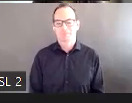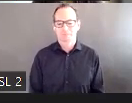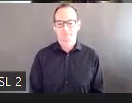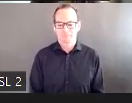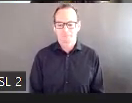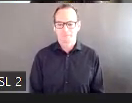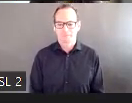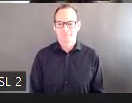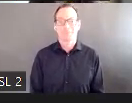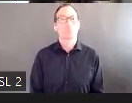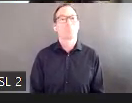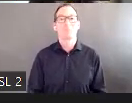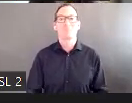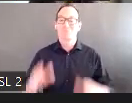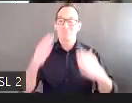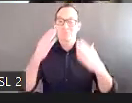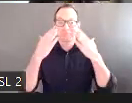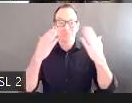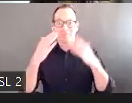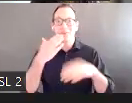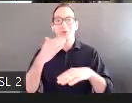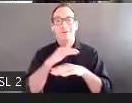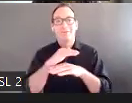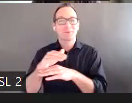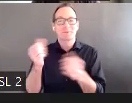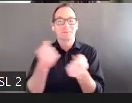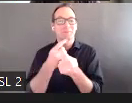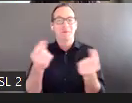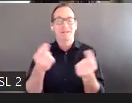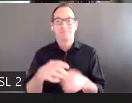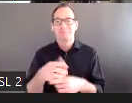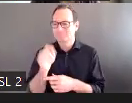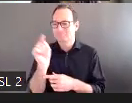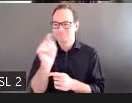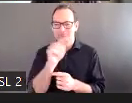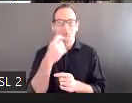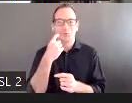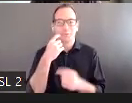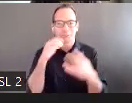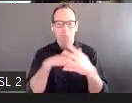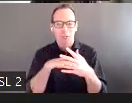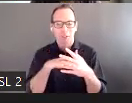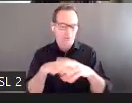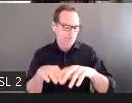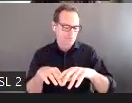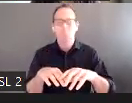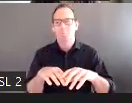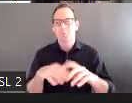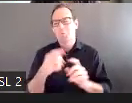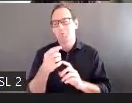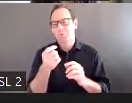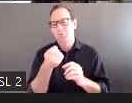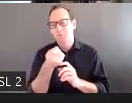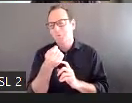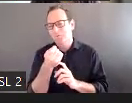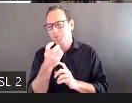Well, good afternoon, everybody. I know a few of you are just coming back from break, so we'll give everybody another moment to join us